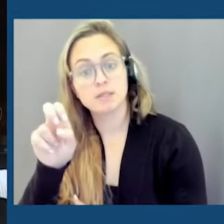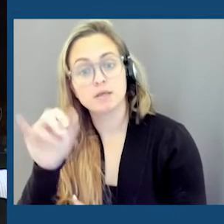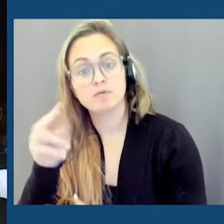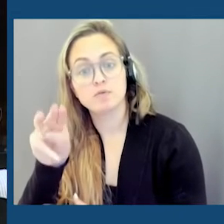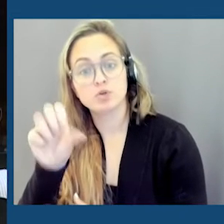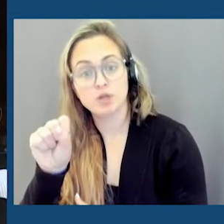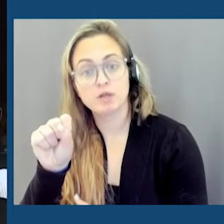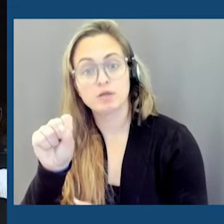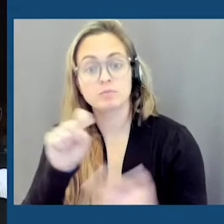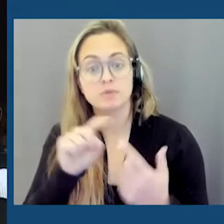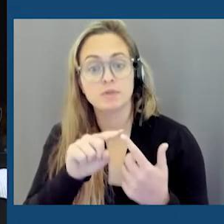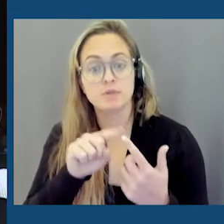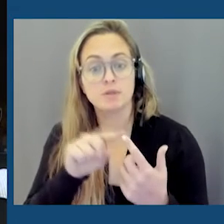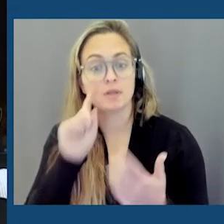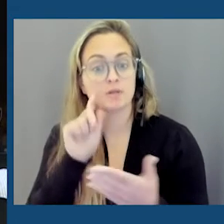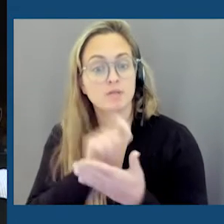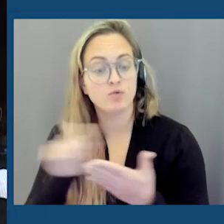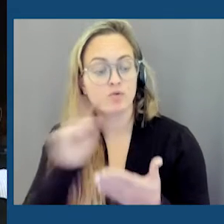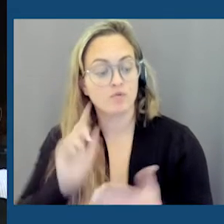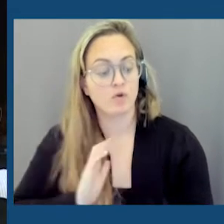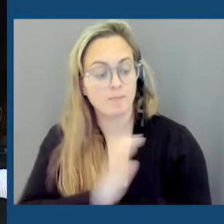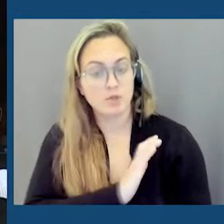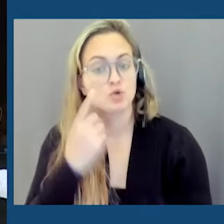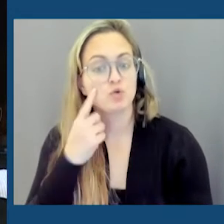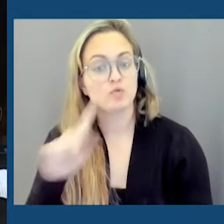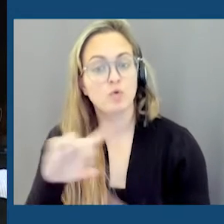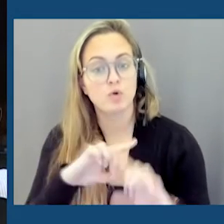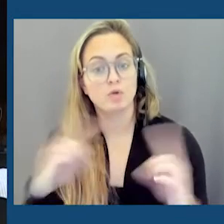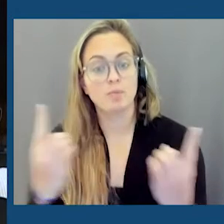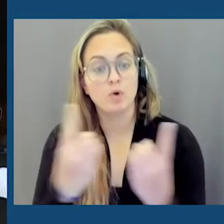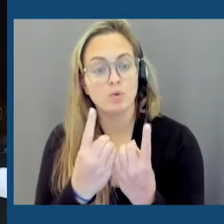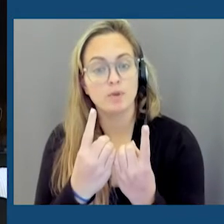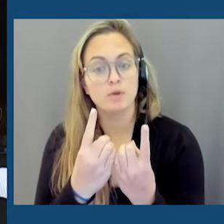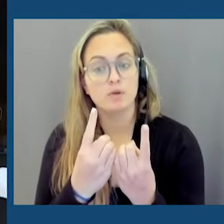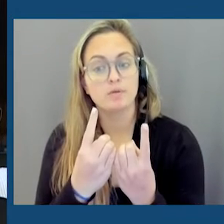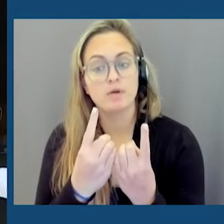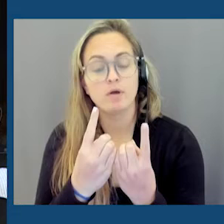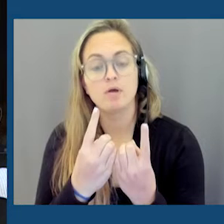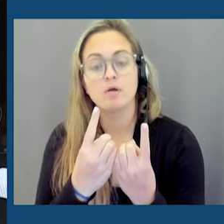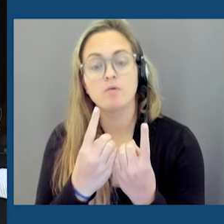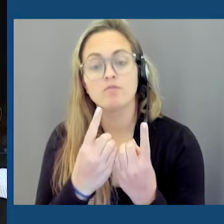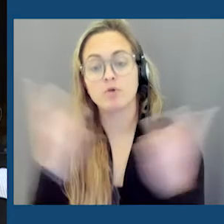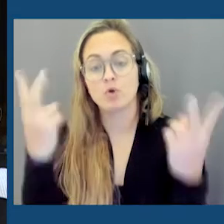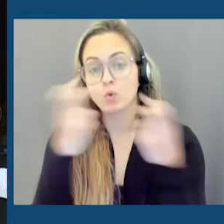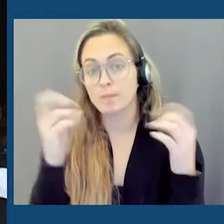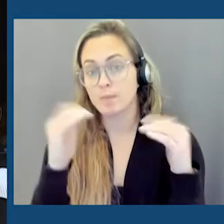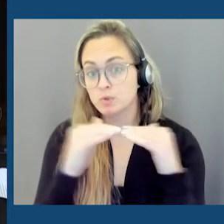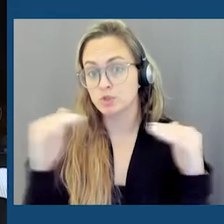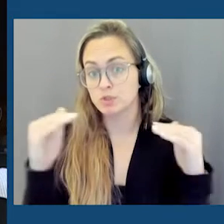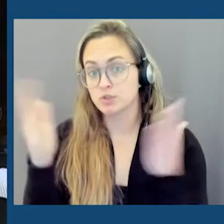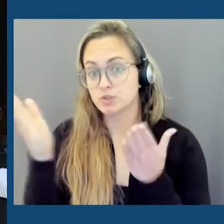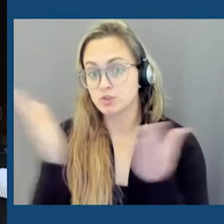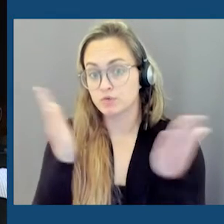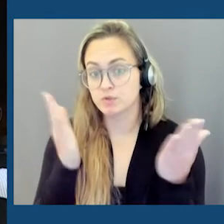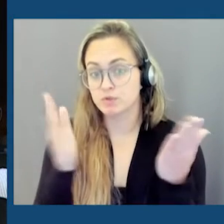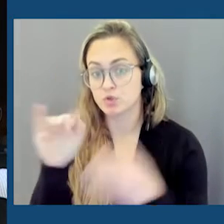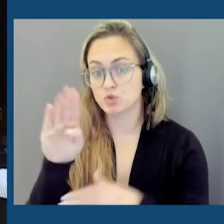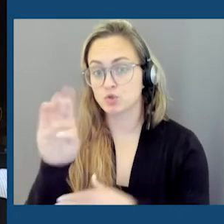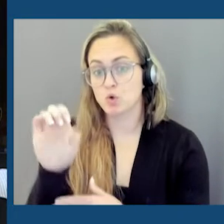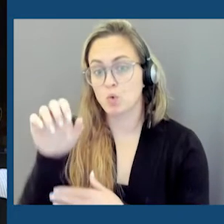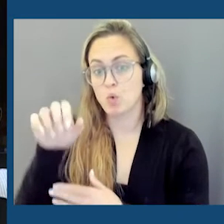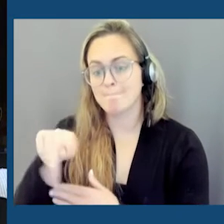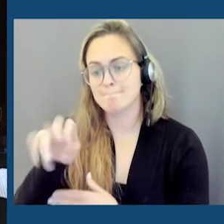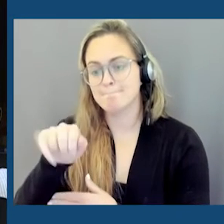Secretary Commissioner for the Division of Criminal Justice Services, Joe Pupkin. We are